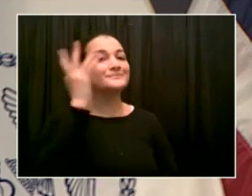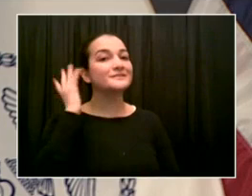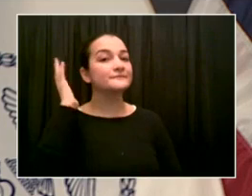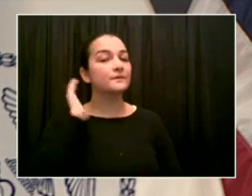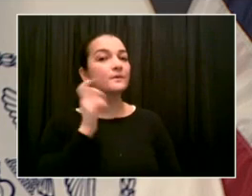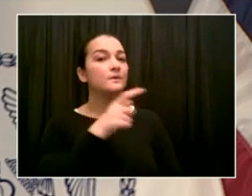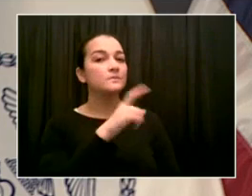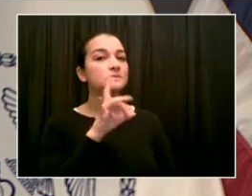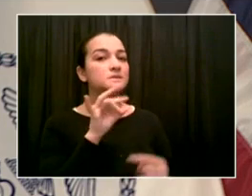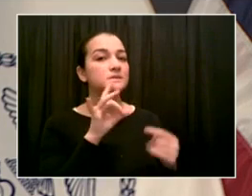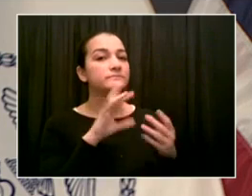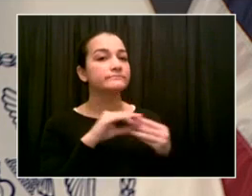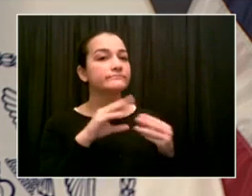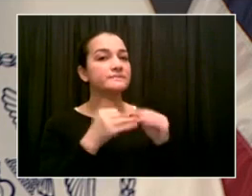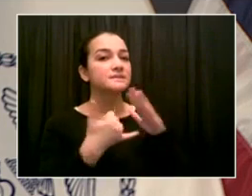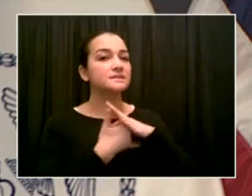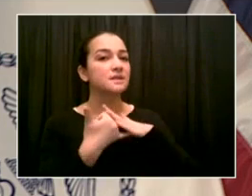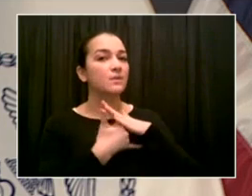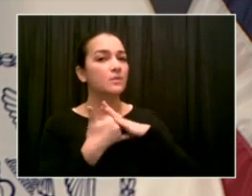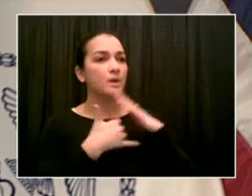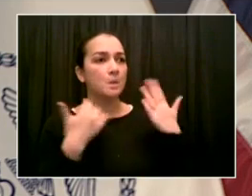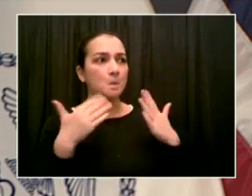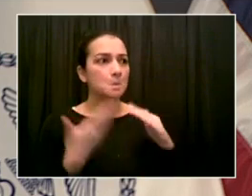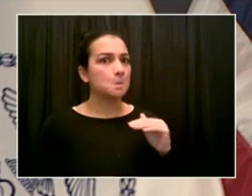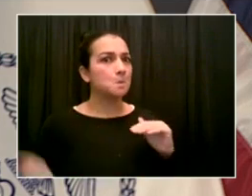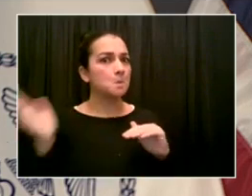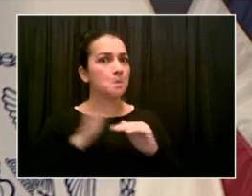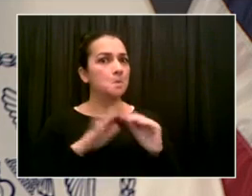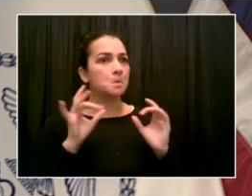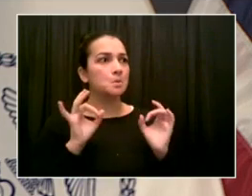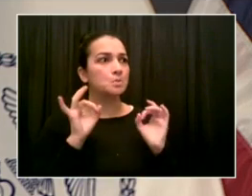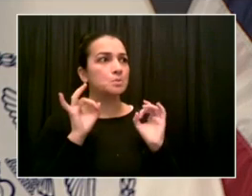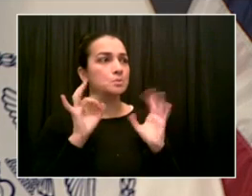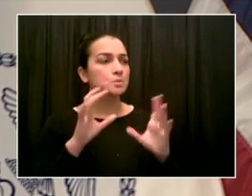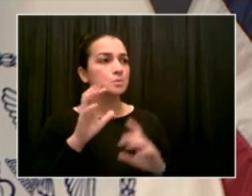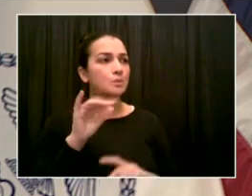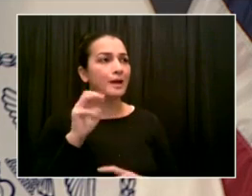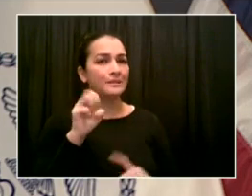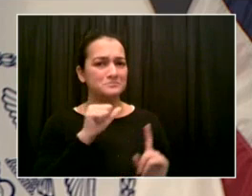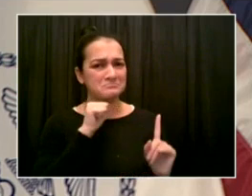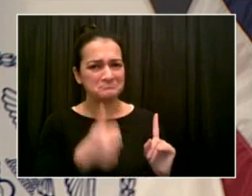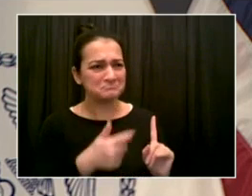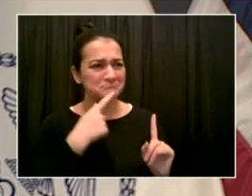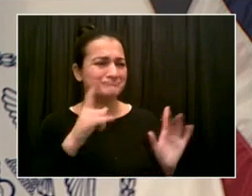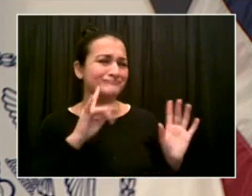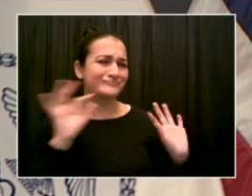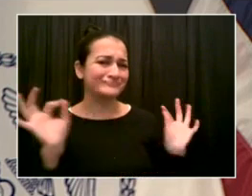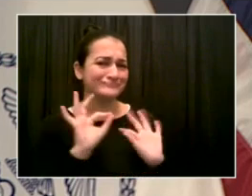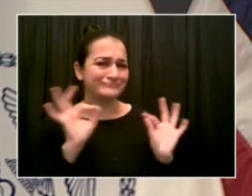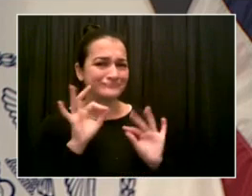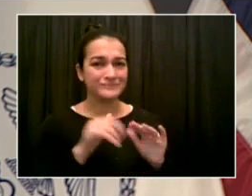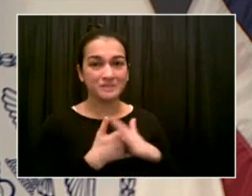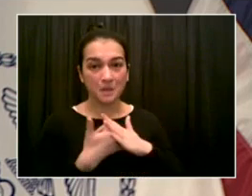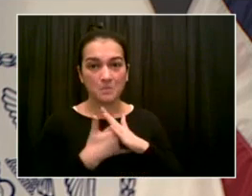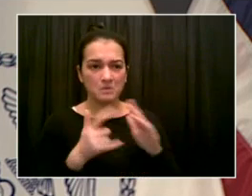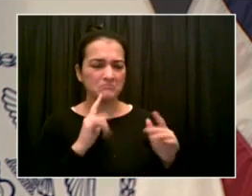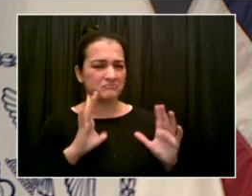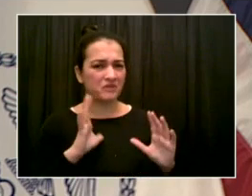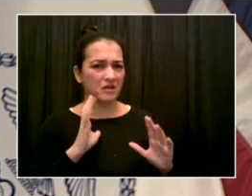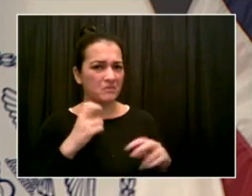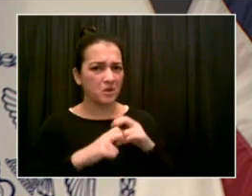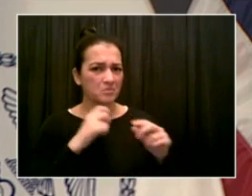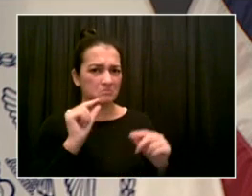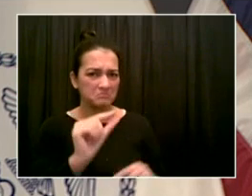weekend where a strap hanger was stabbed to death in an unprovoked attack on a 2 train pulling into Penn Station. Your friend and